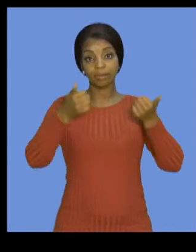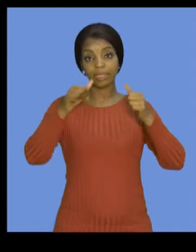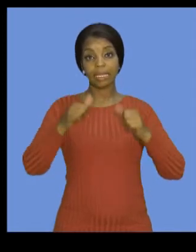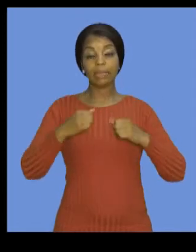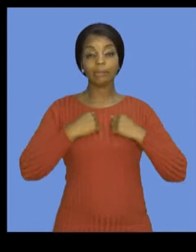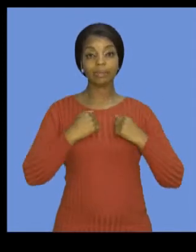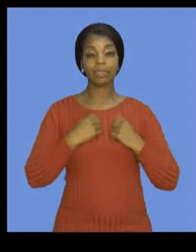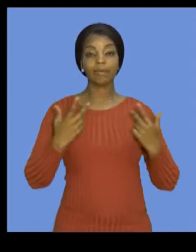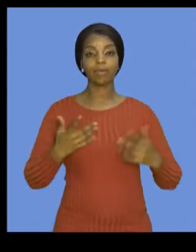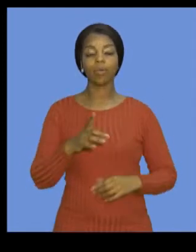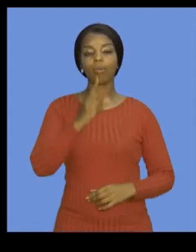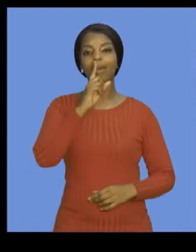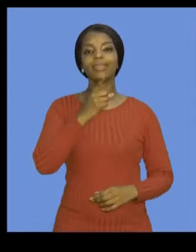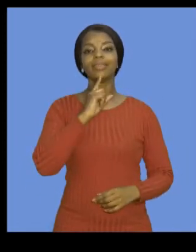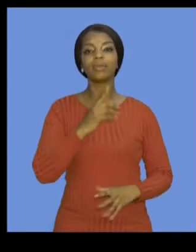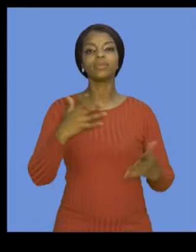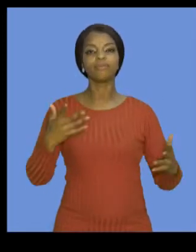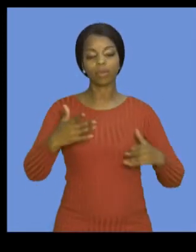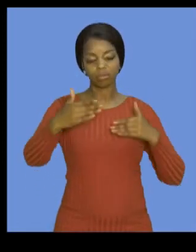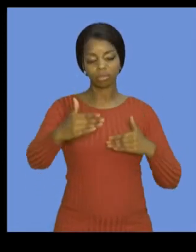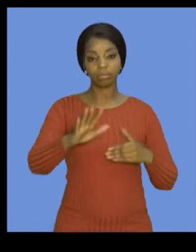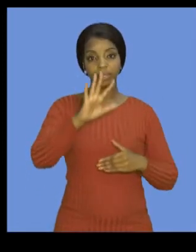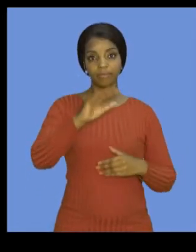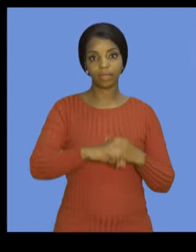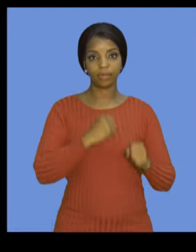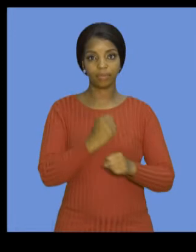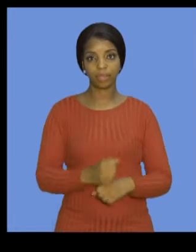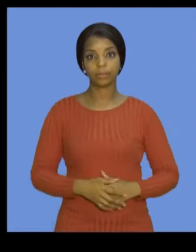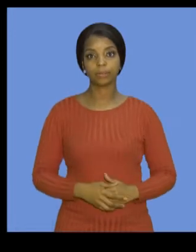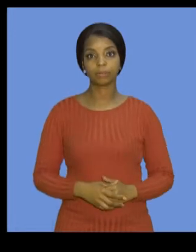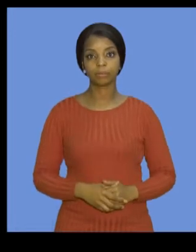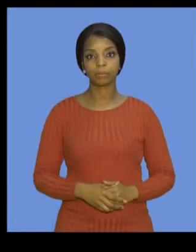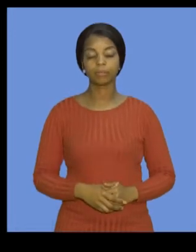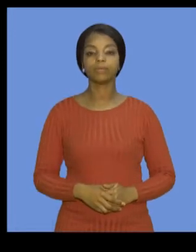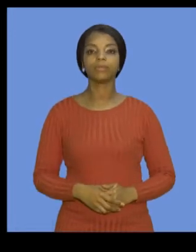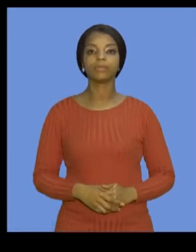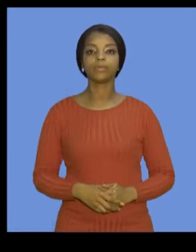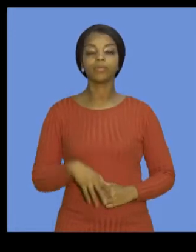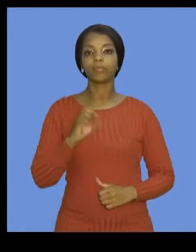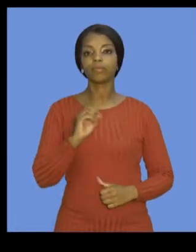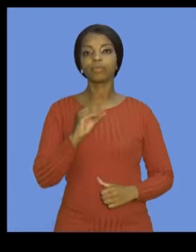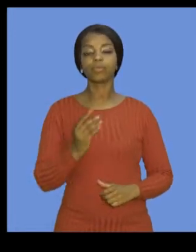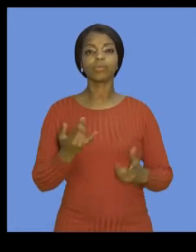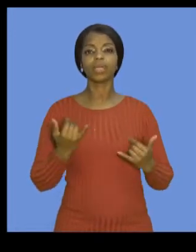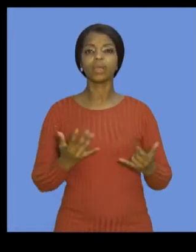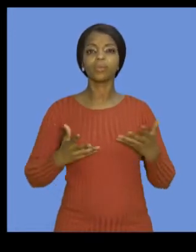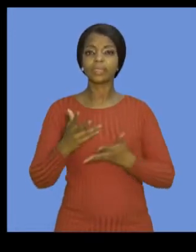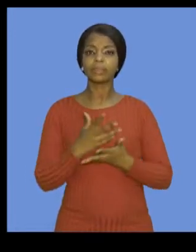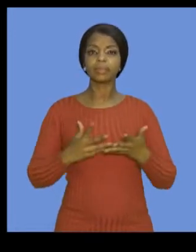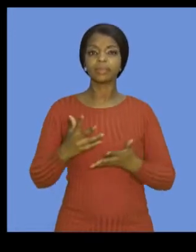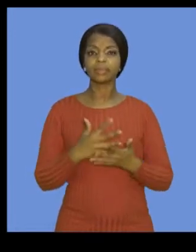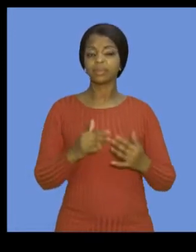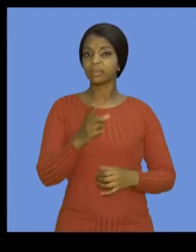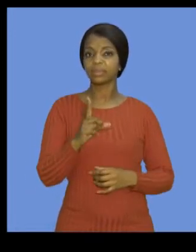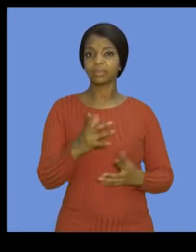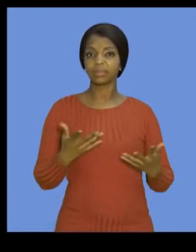account of 1,000 rand for 5 years. So what we're talking about, you will be looking at